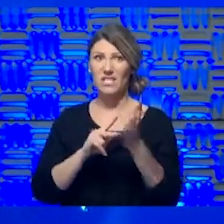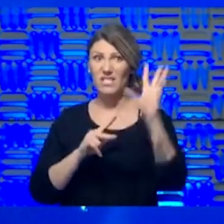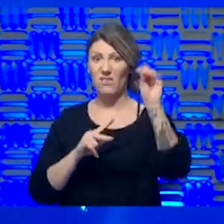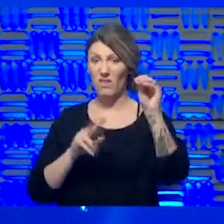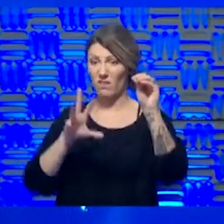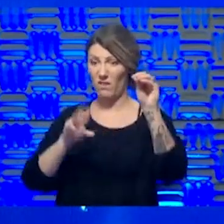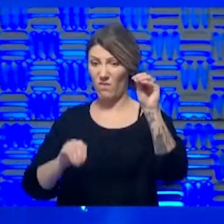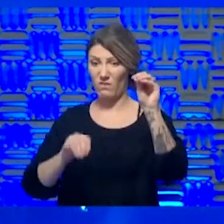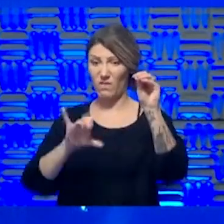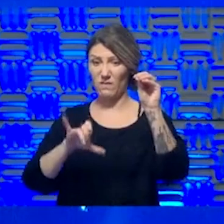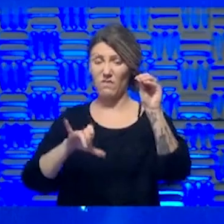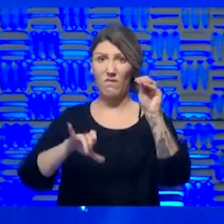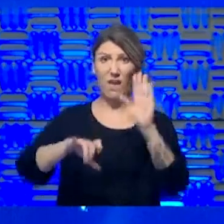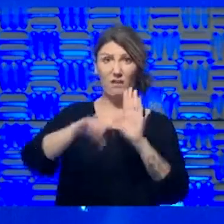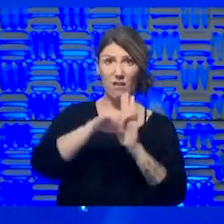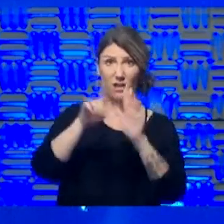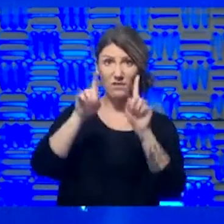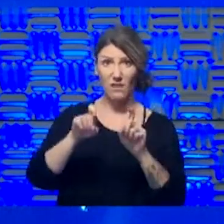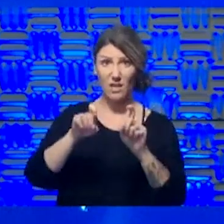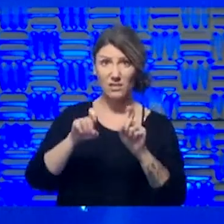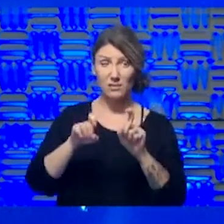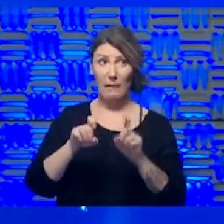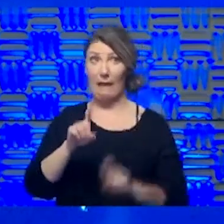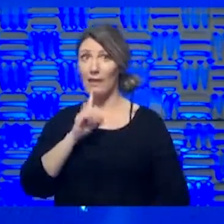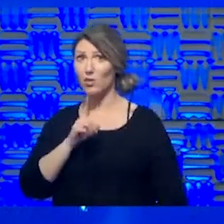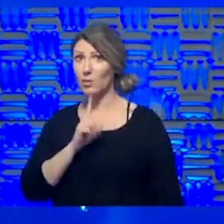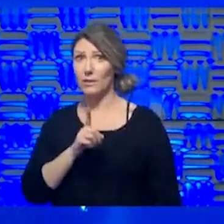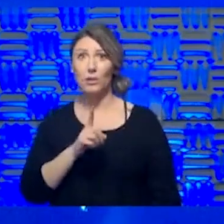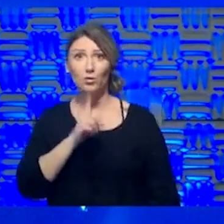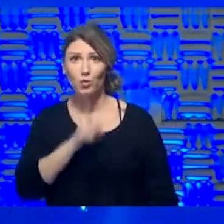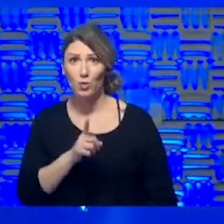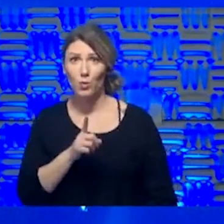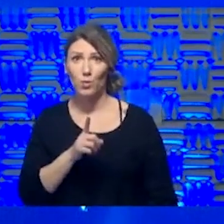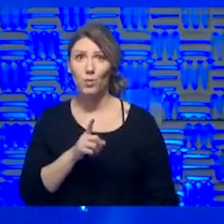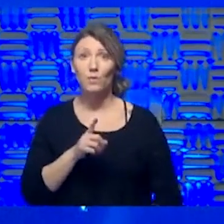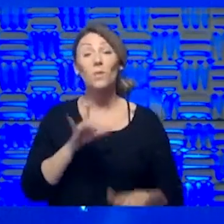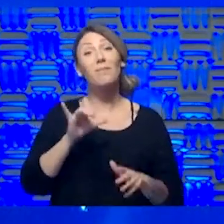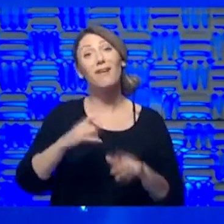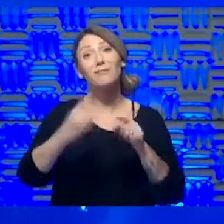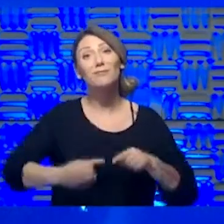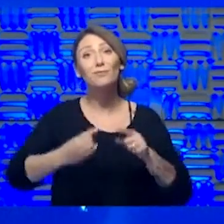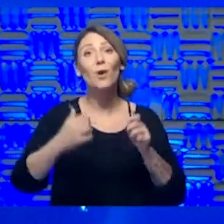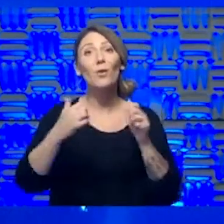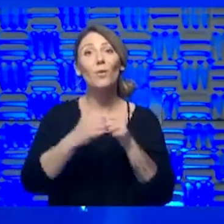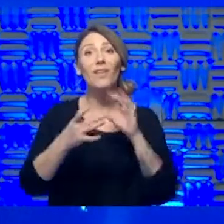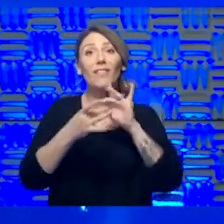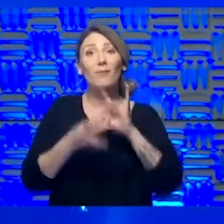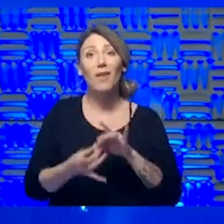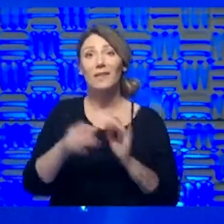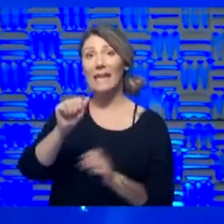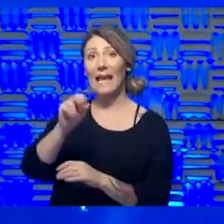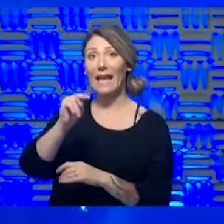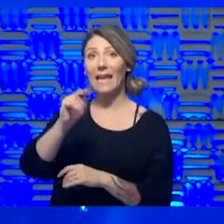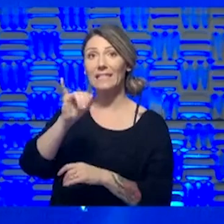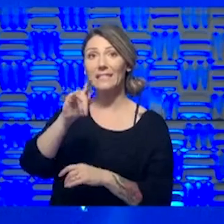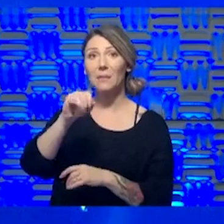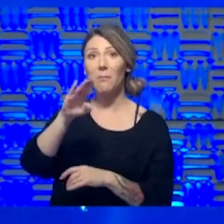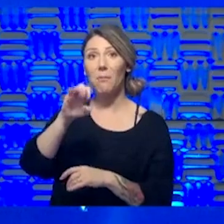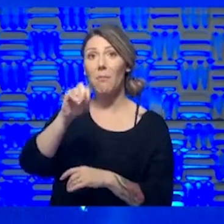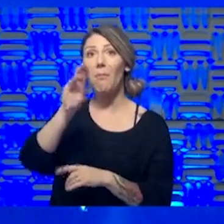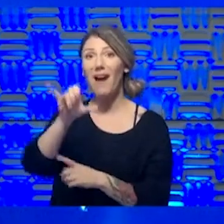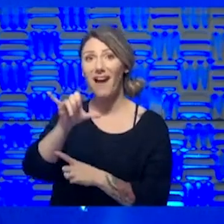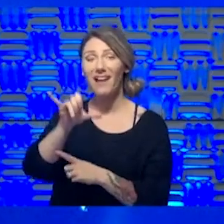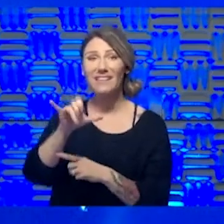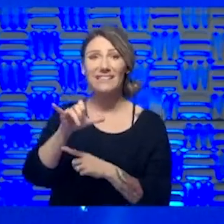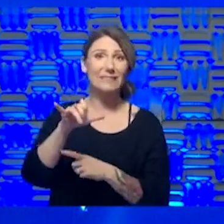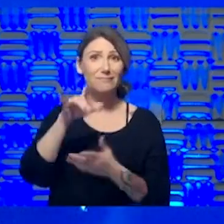negative test being true. It is just as, and that's the struggle with antibody testing, is that it may be getting better, although